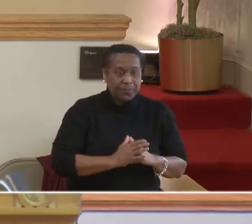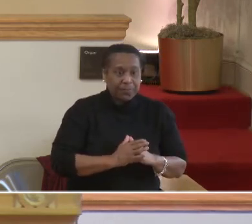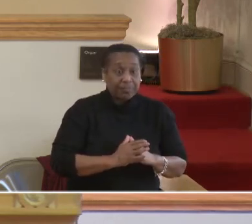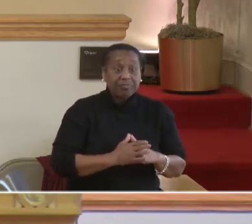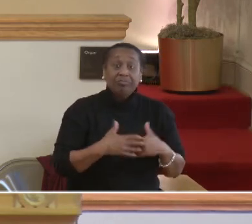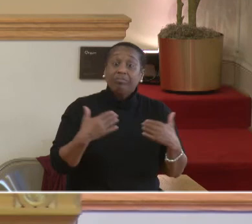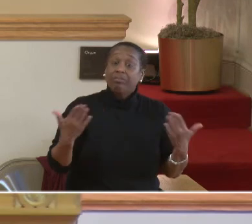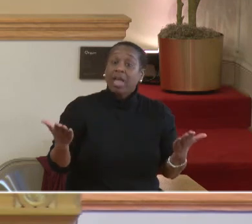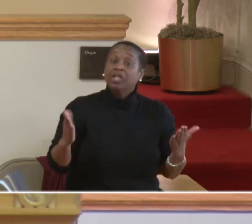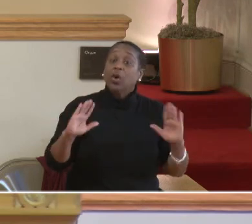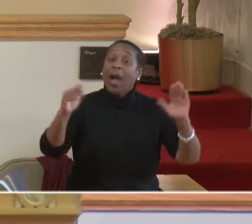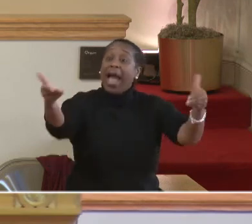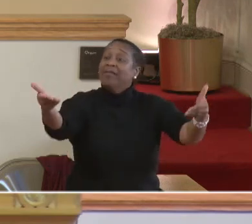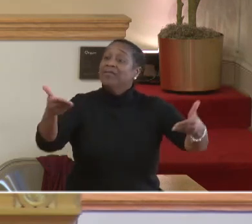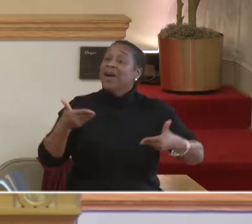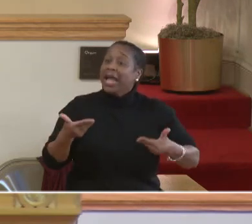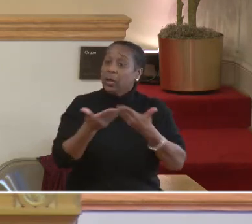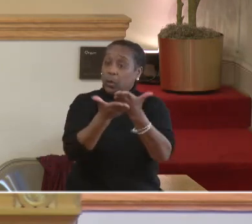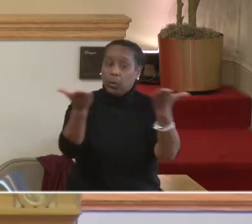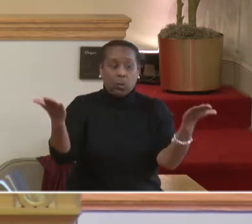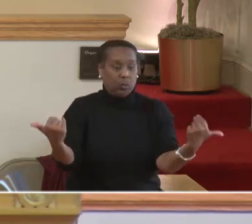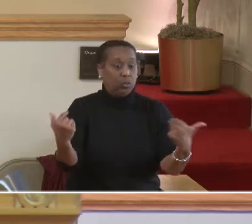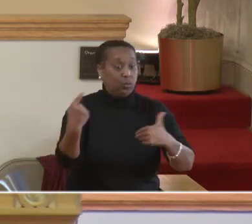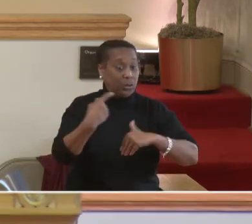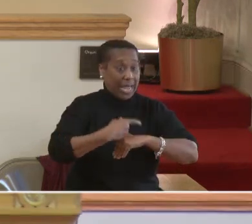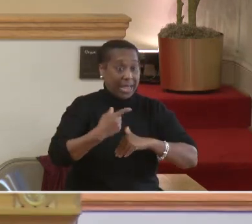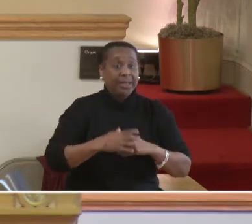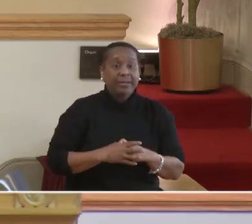So I invite you today,